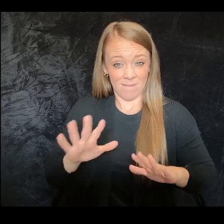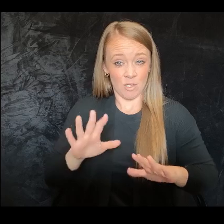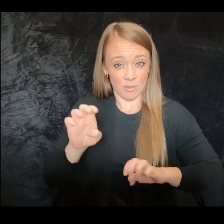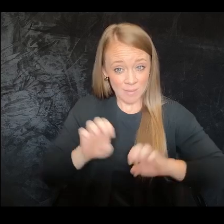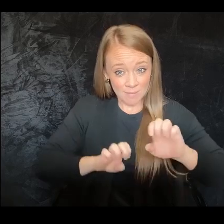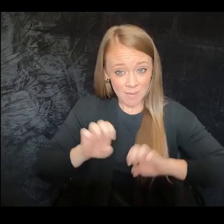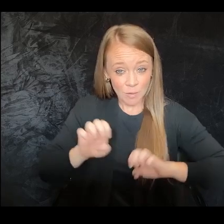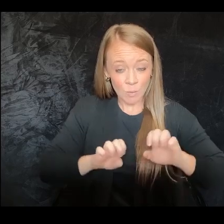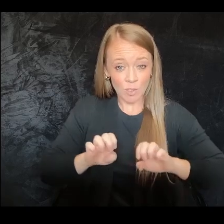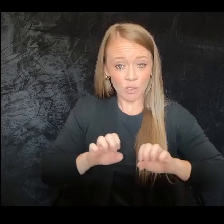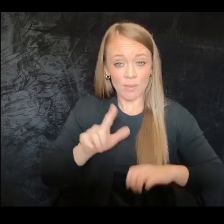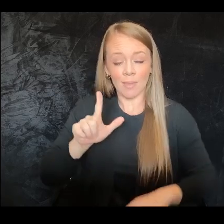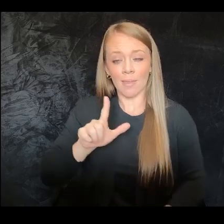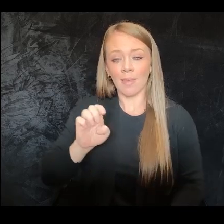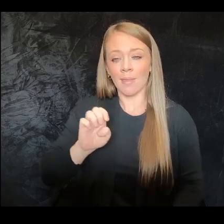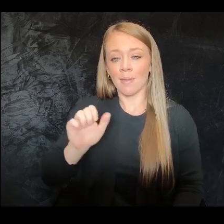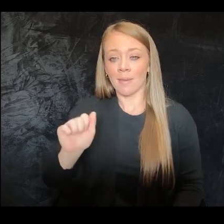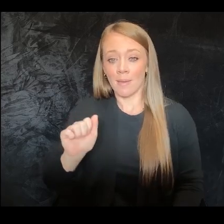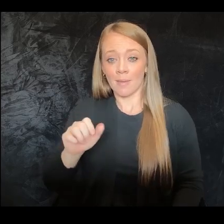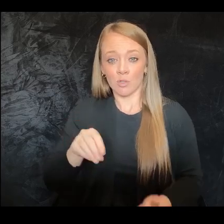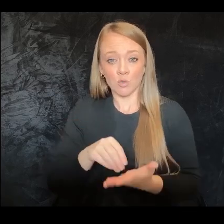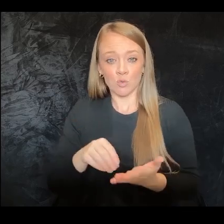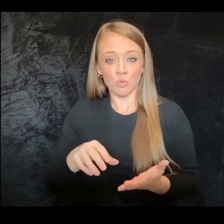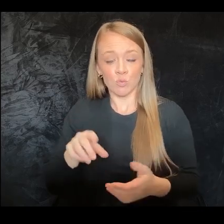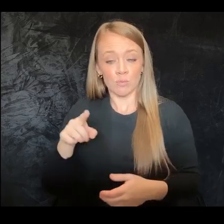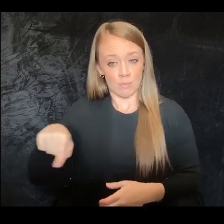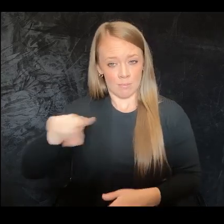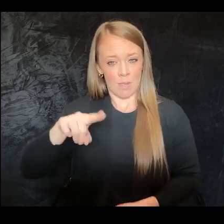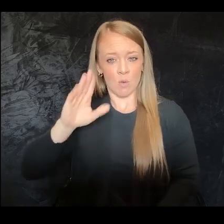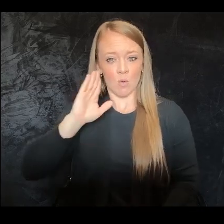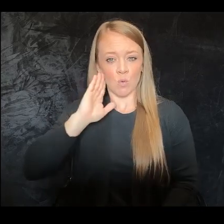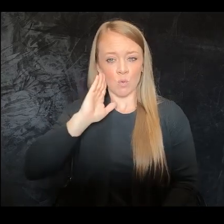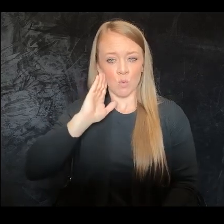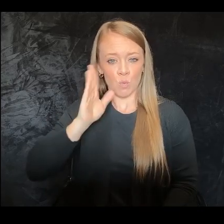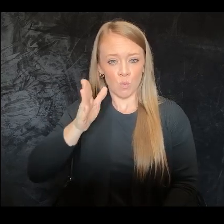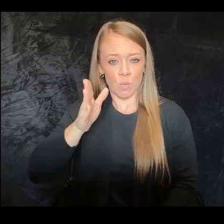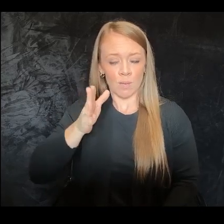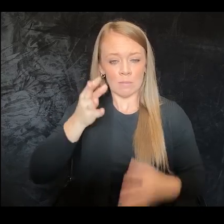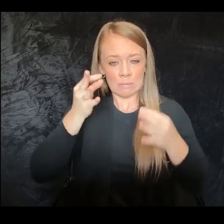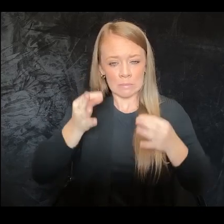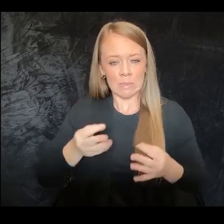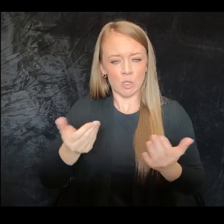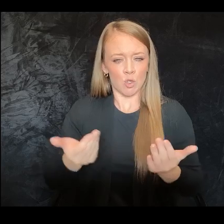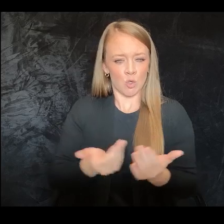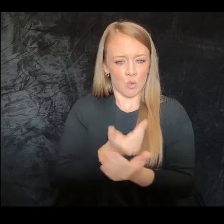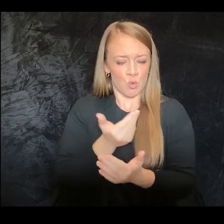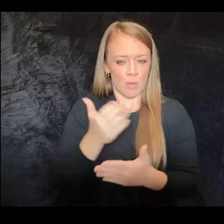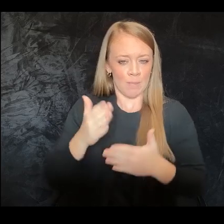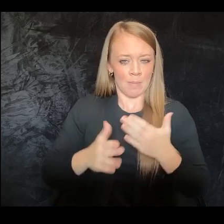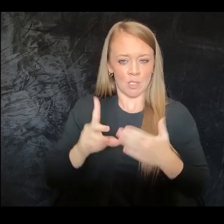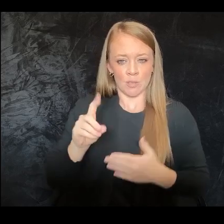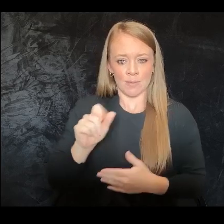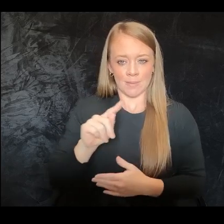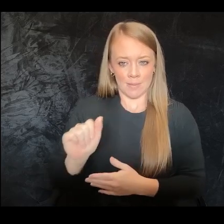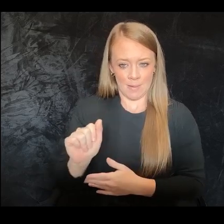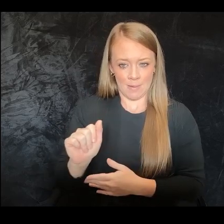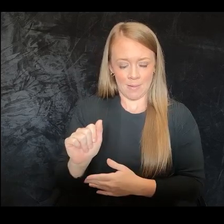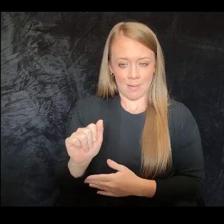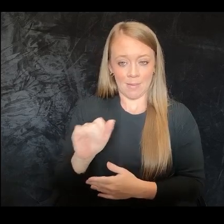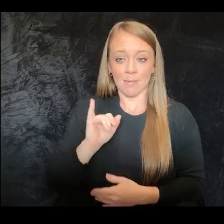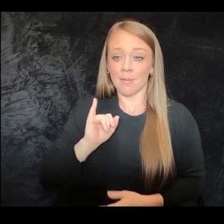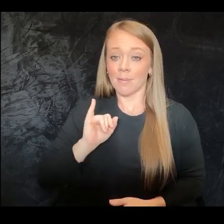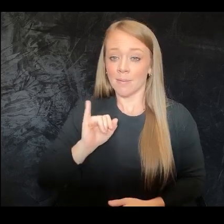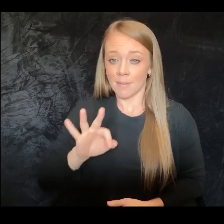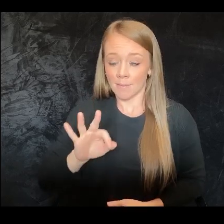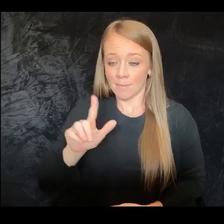the evaluation, the LEA and the parent can determine a new completion data